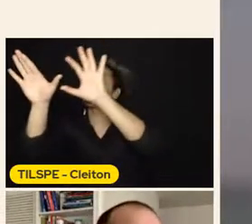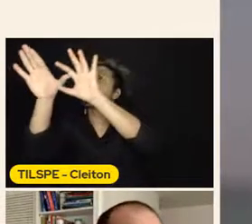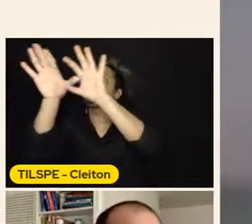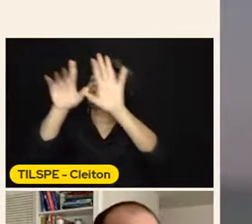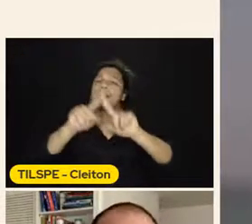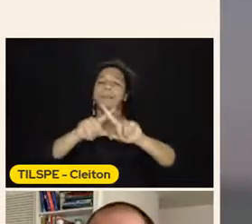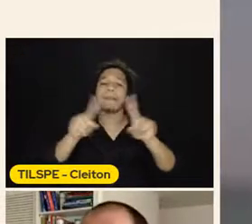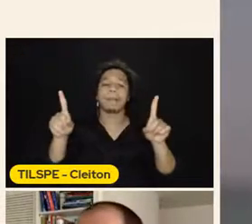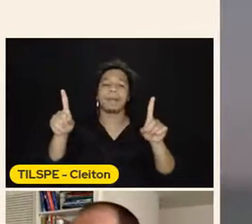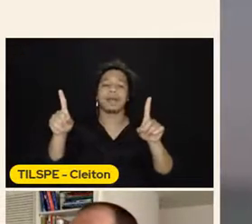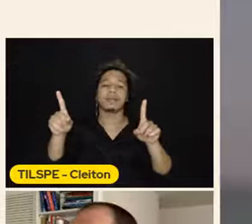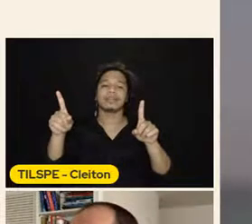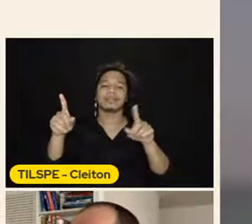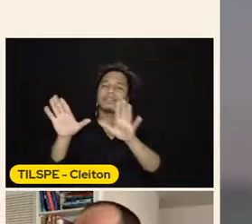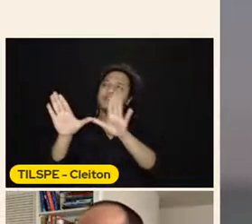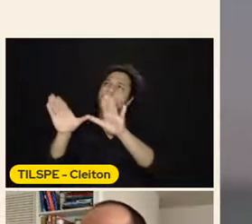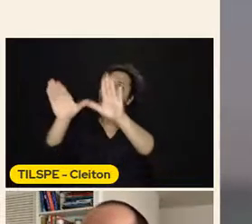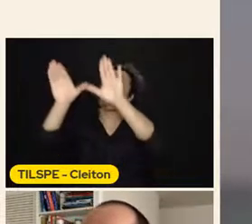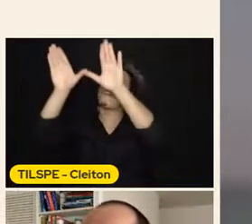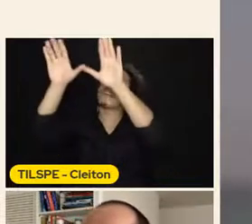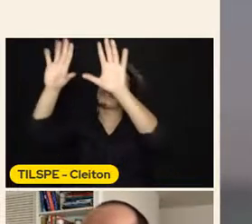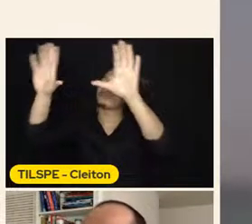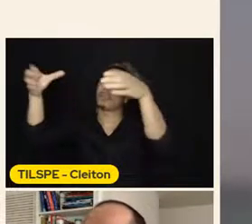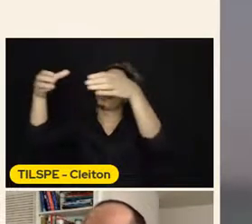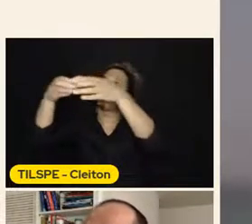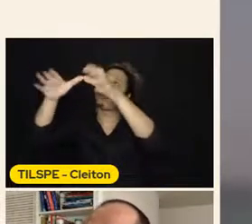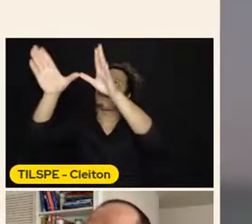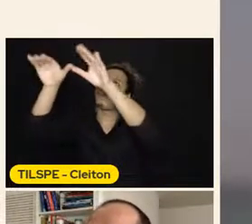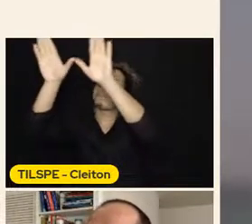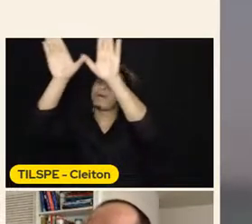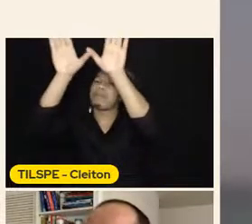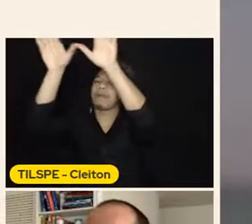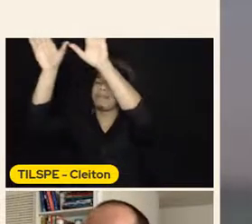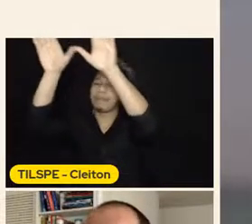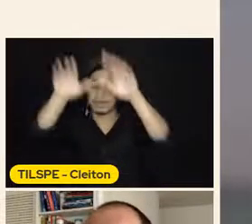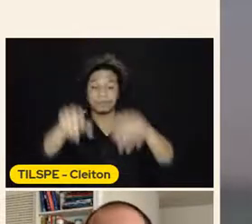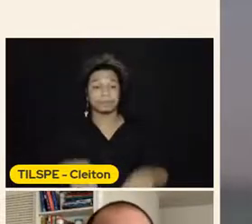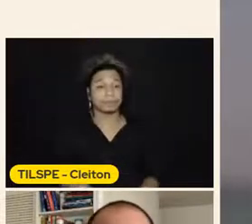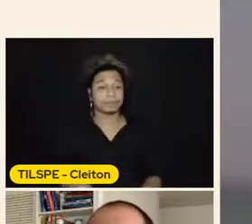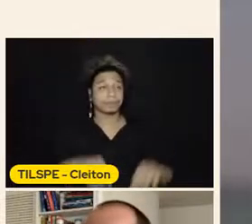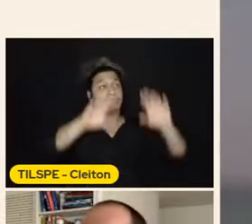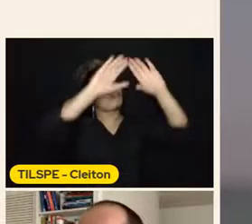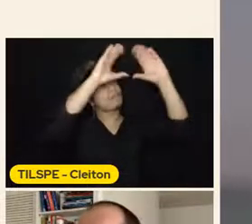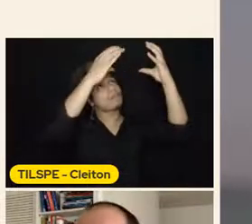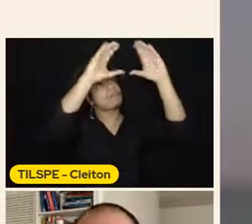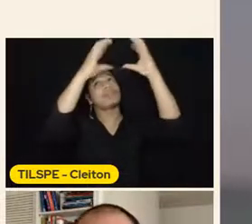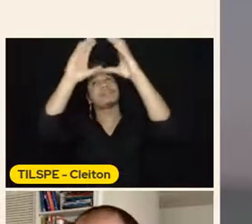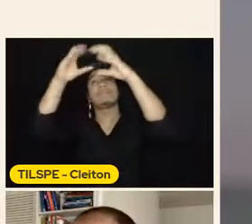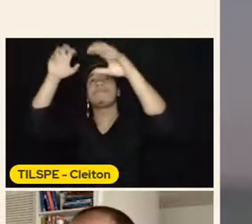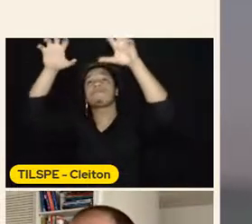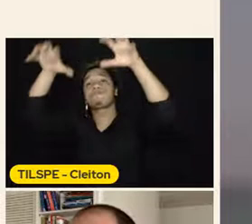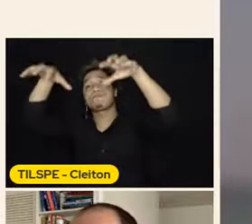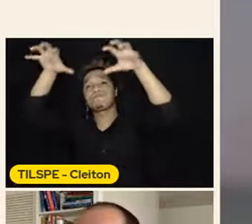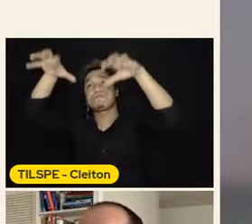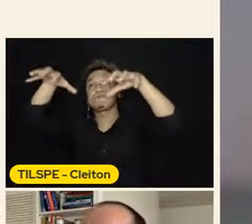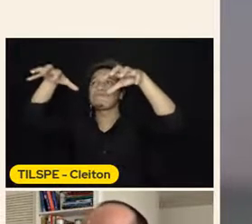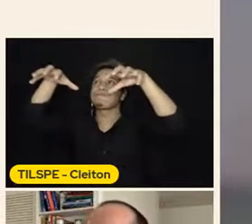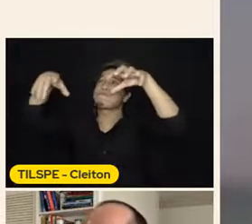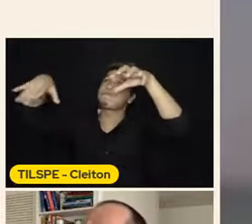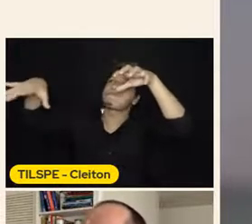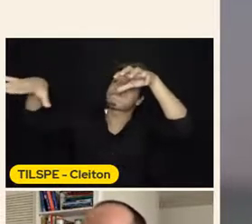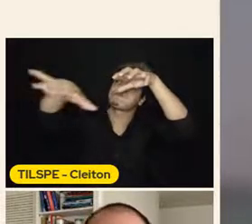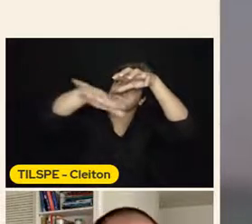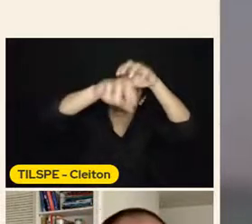we fly high. If storm clouds gather and we are caught in the rain, let's splash through